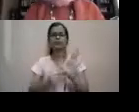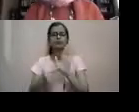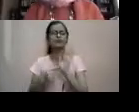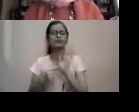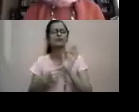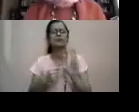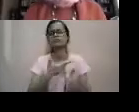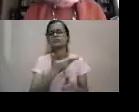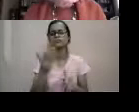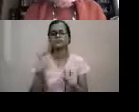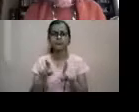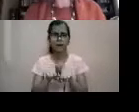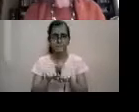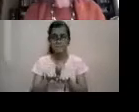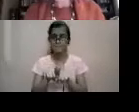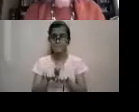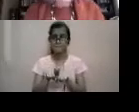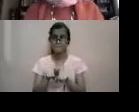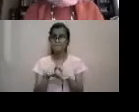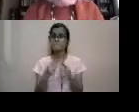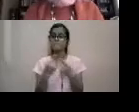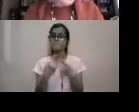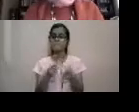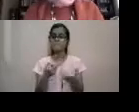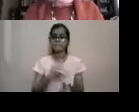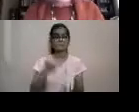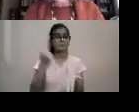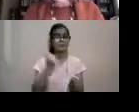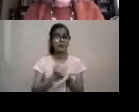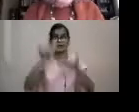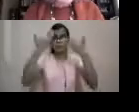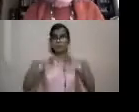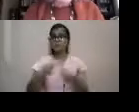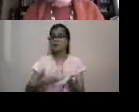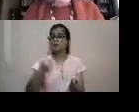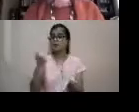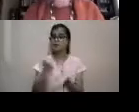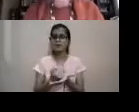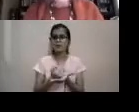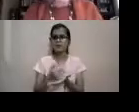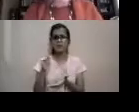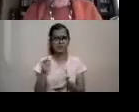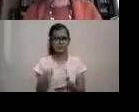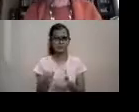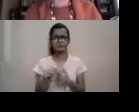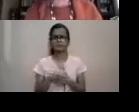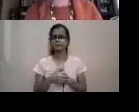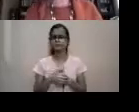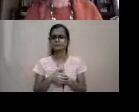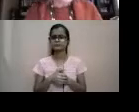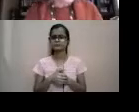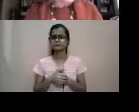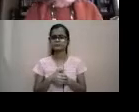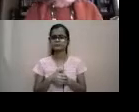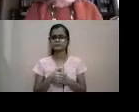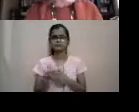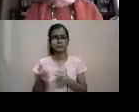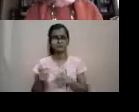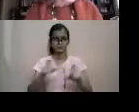the rights included in the list of human rights need not be seen as the converse of